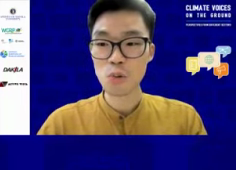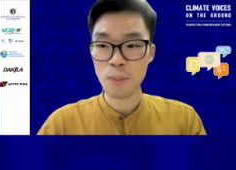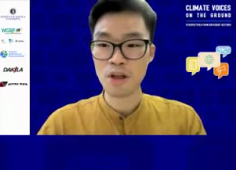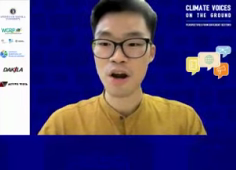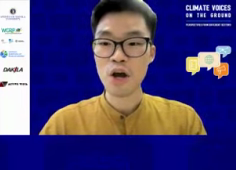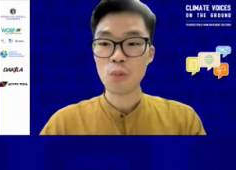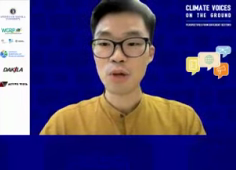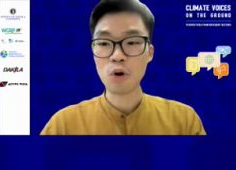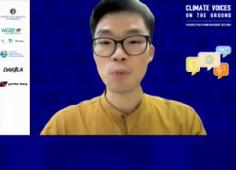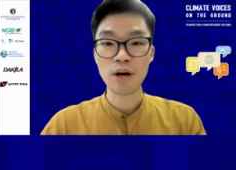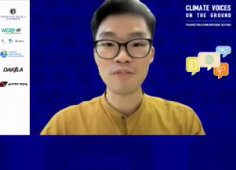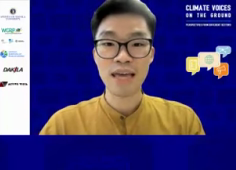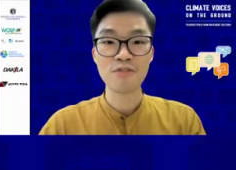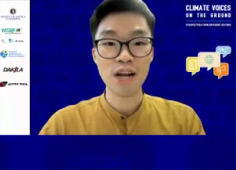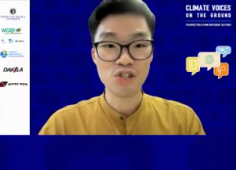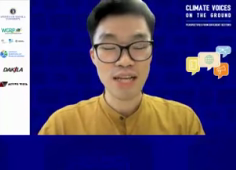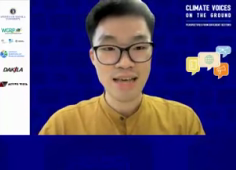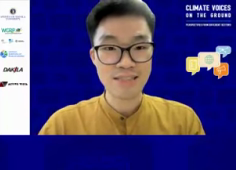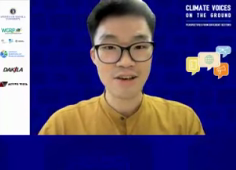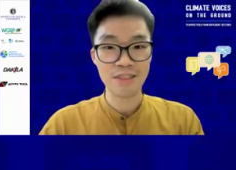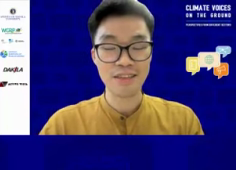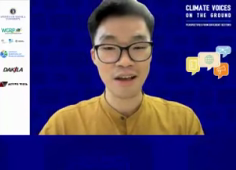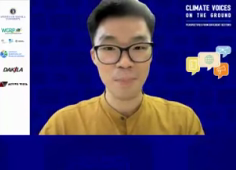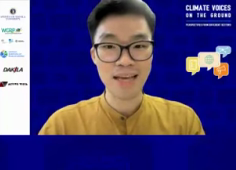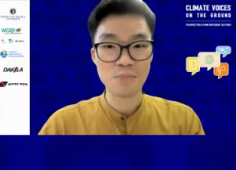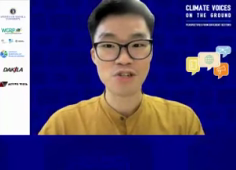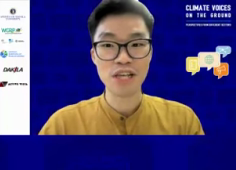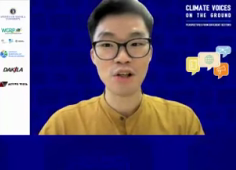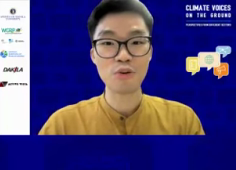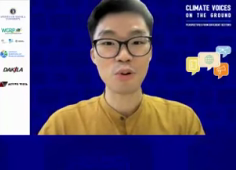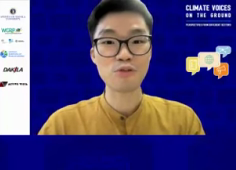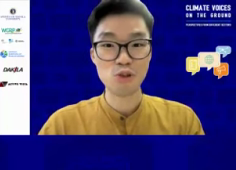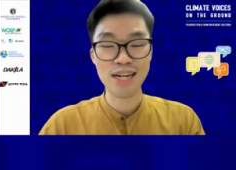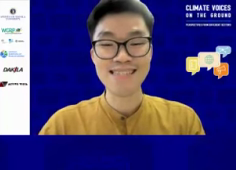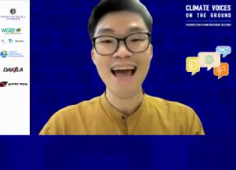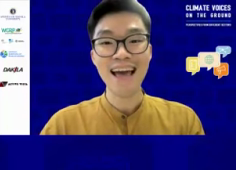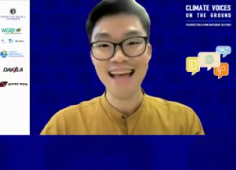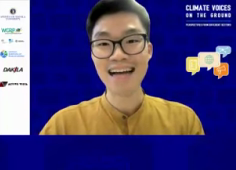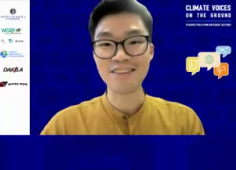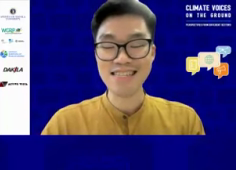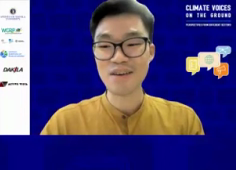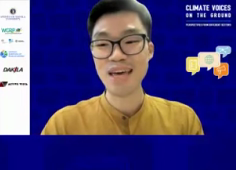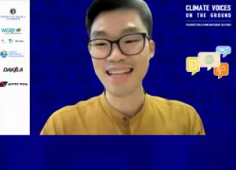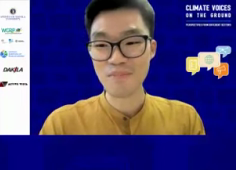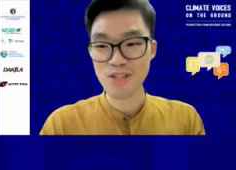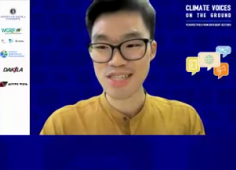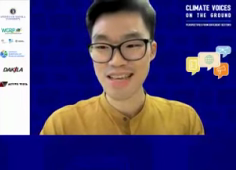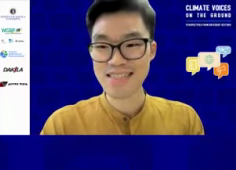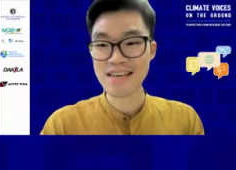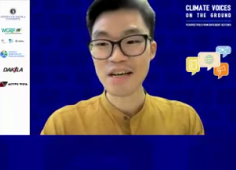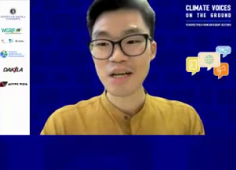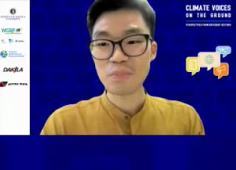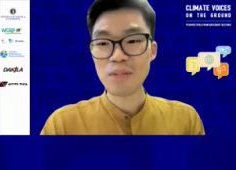in this webinar. We hope you have gained fresh insights on the topic, especially on the role of stories and activism in